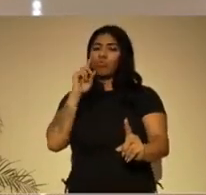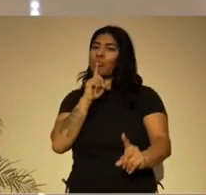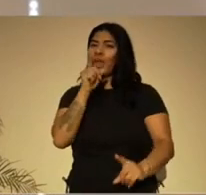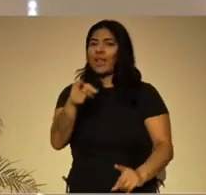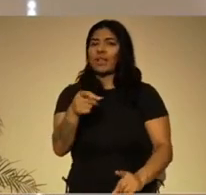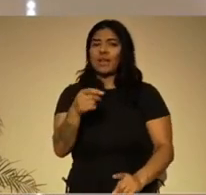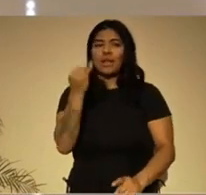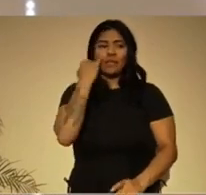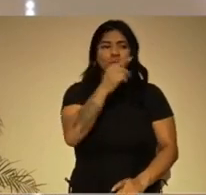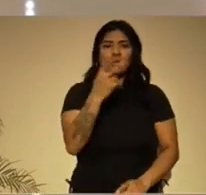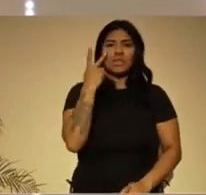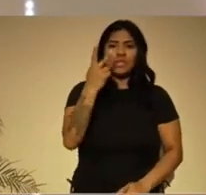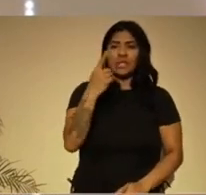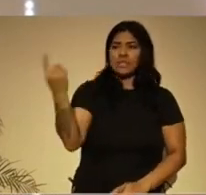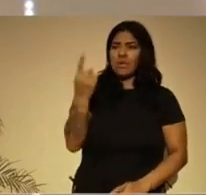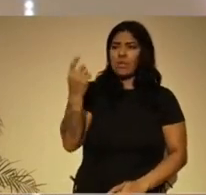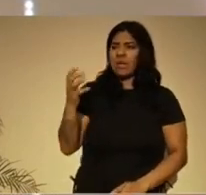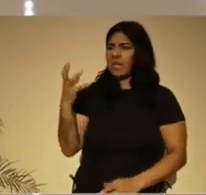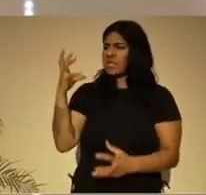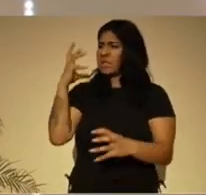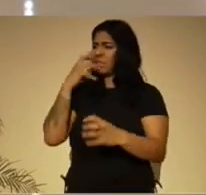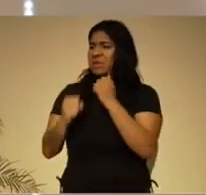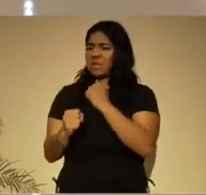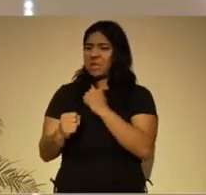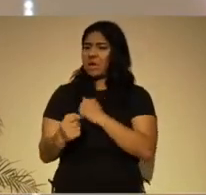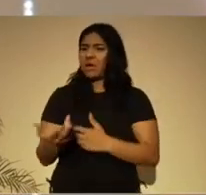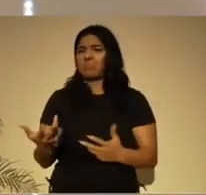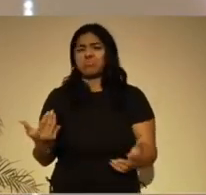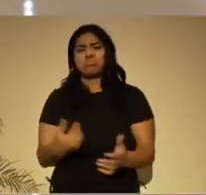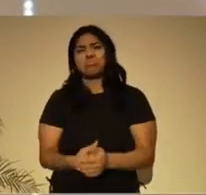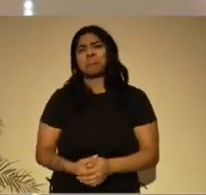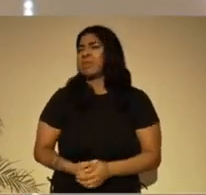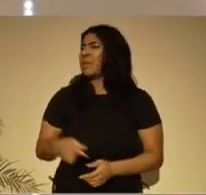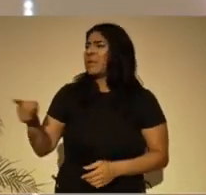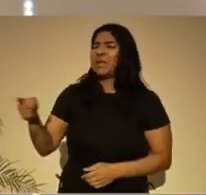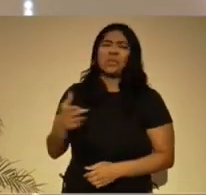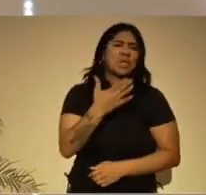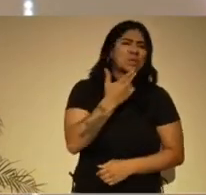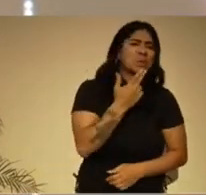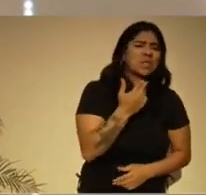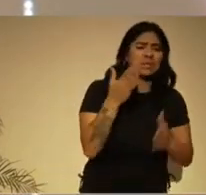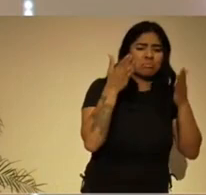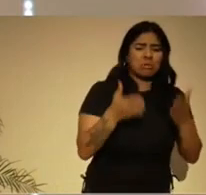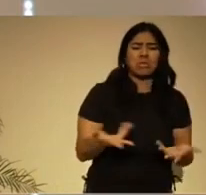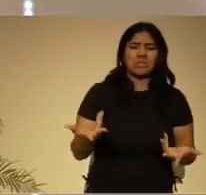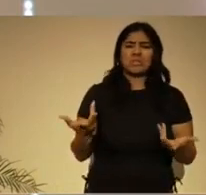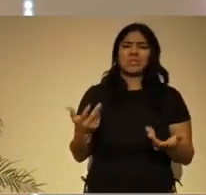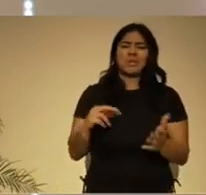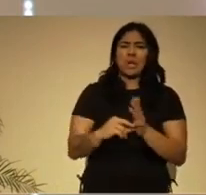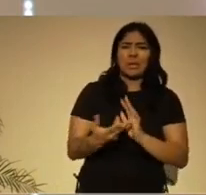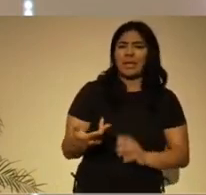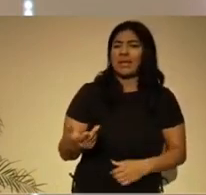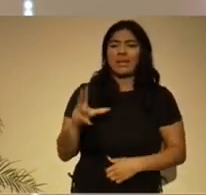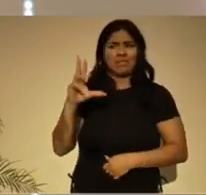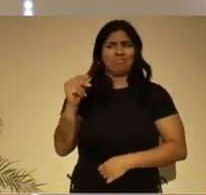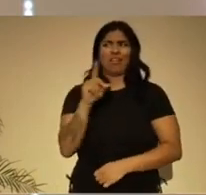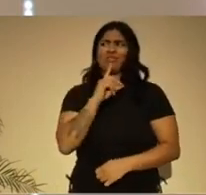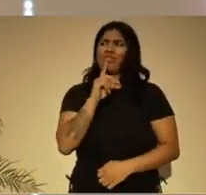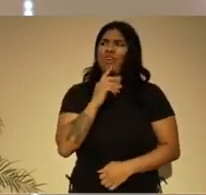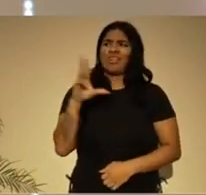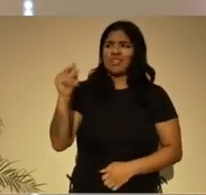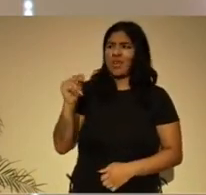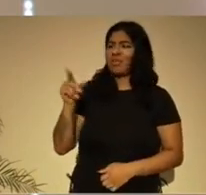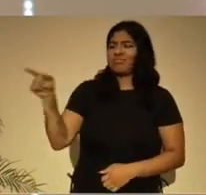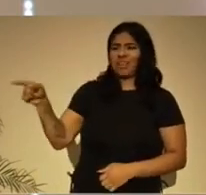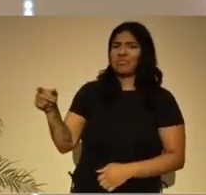think they're mean. I, on the other hand, could be like, man, what are you talking about? They're the sweetest person ever. They're They're so, and somebody's like, are you sure? No,